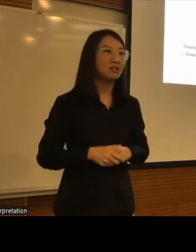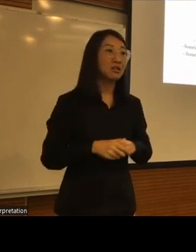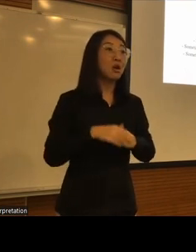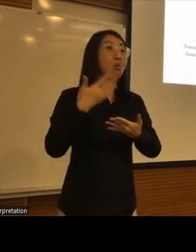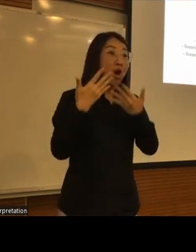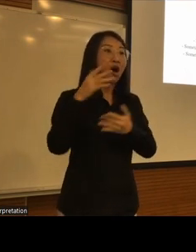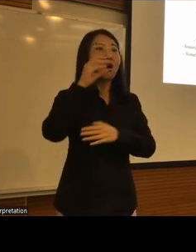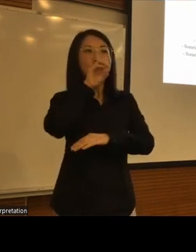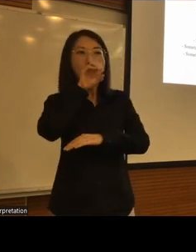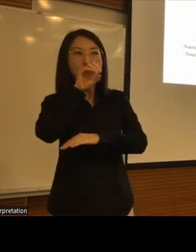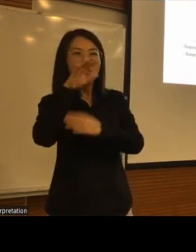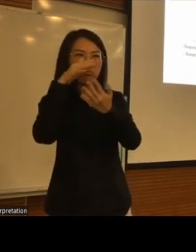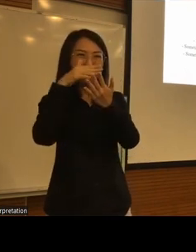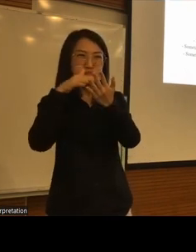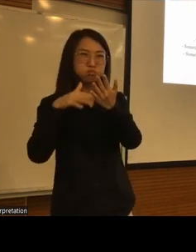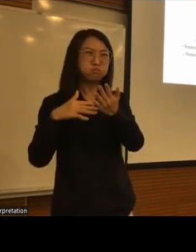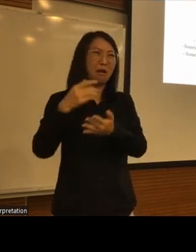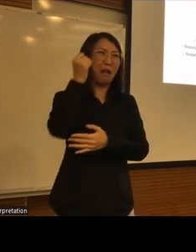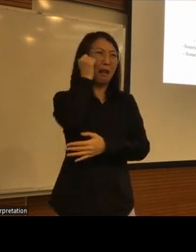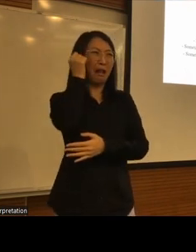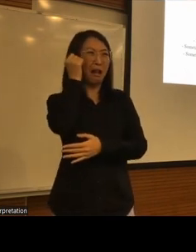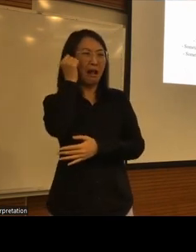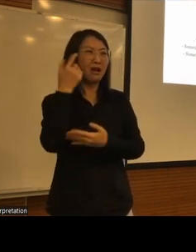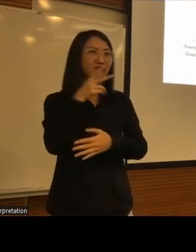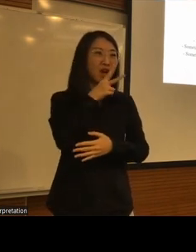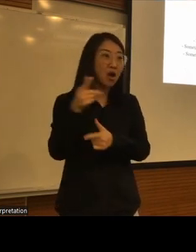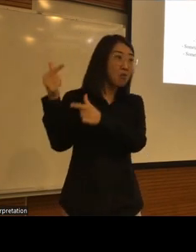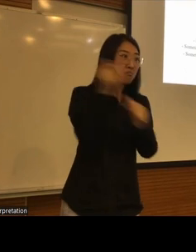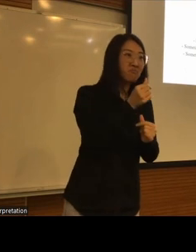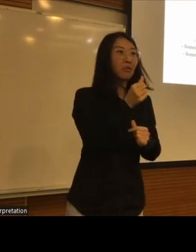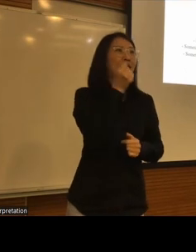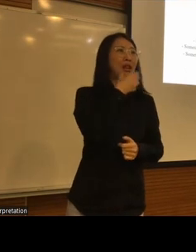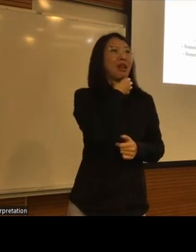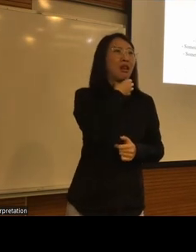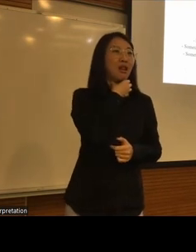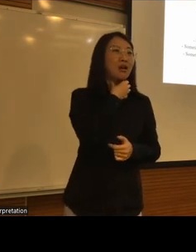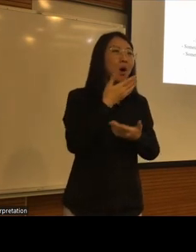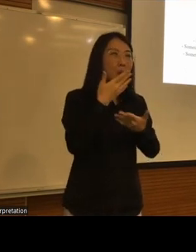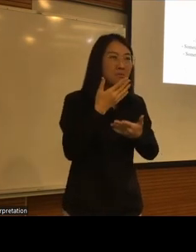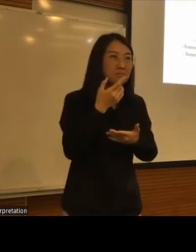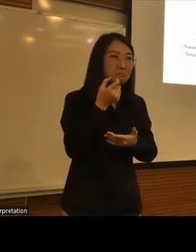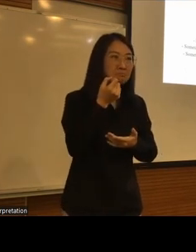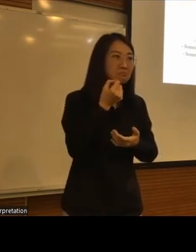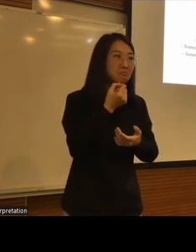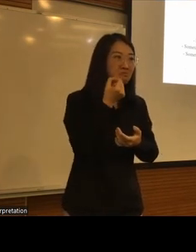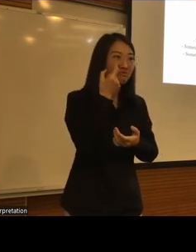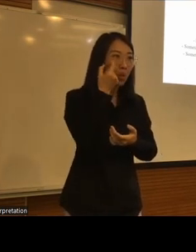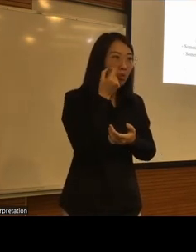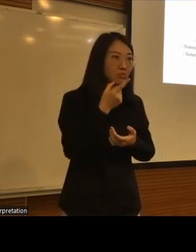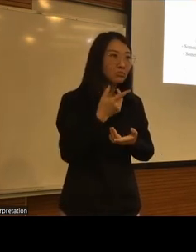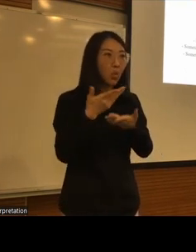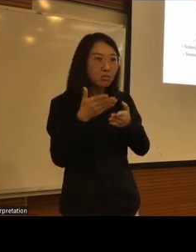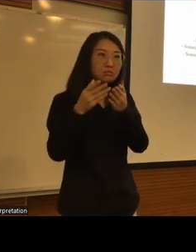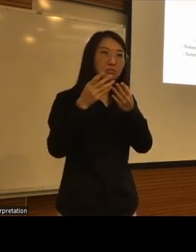passage in a speech is translated correctly, but for some strange reason, something that comes before